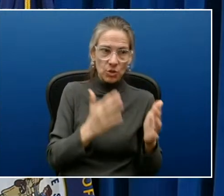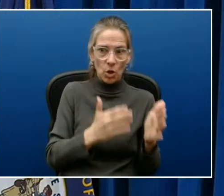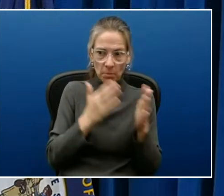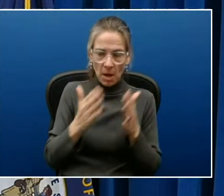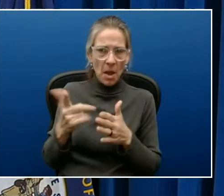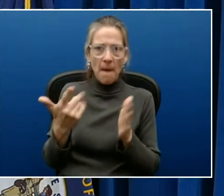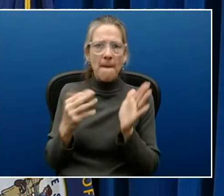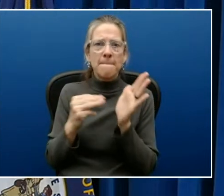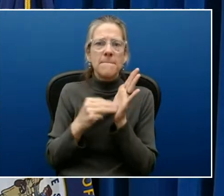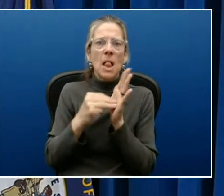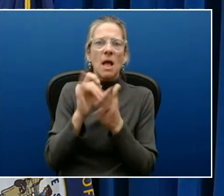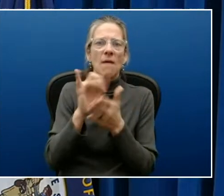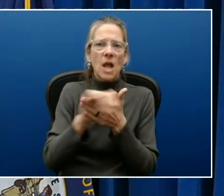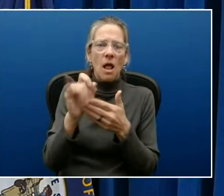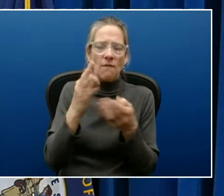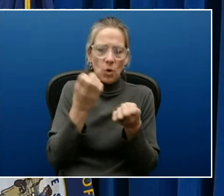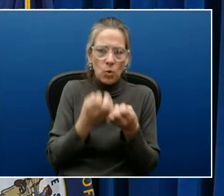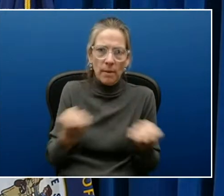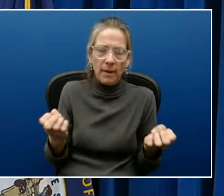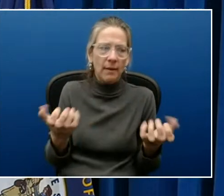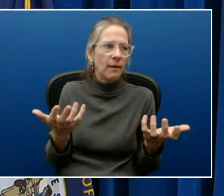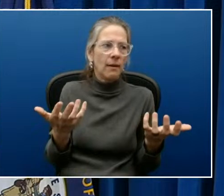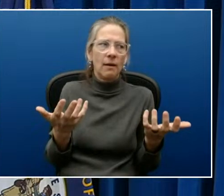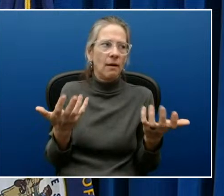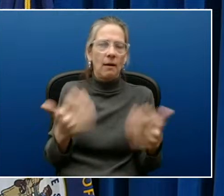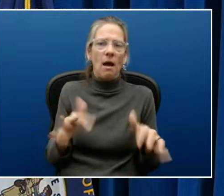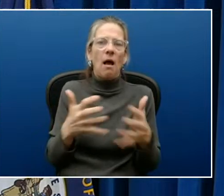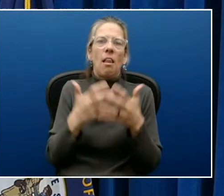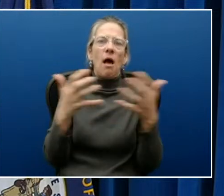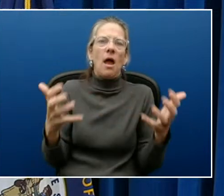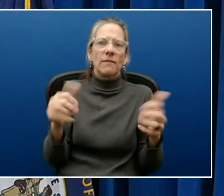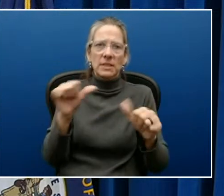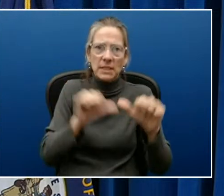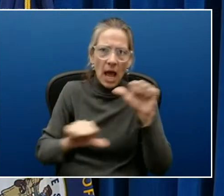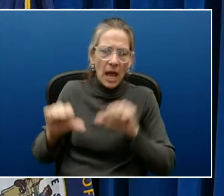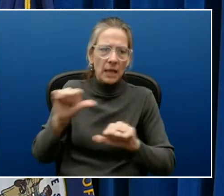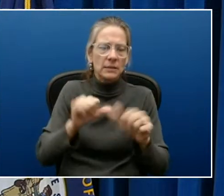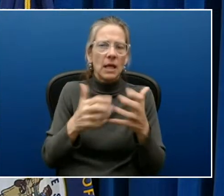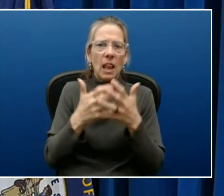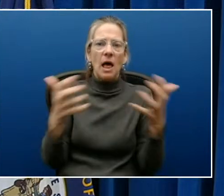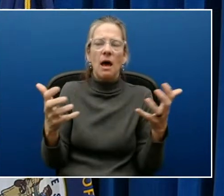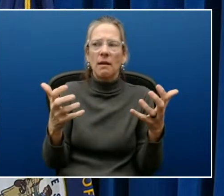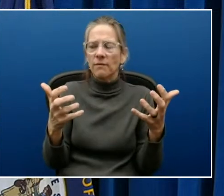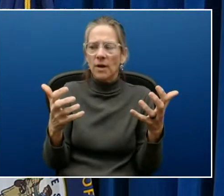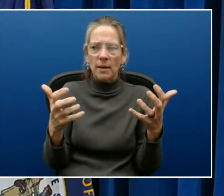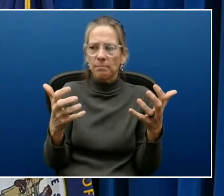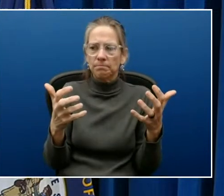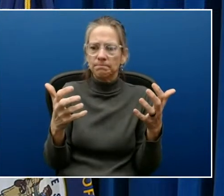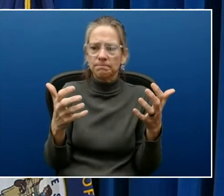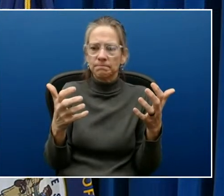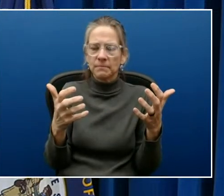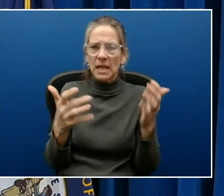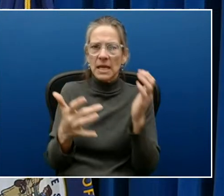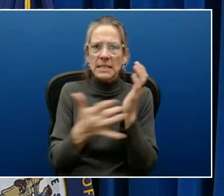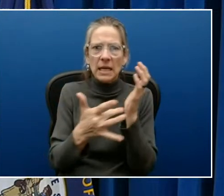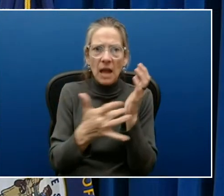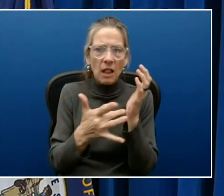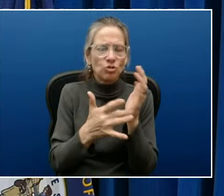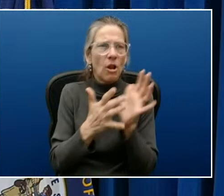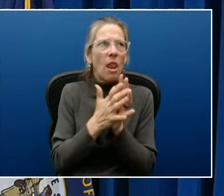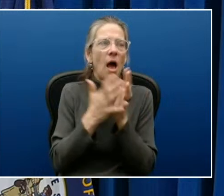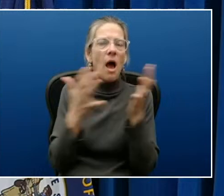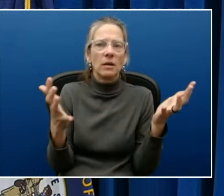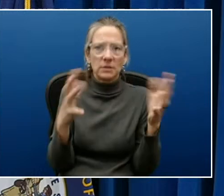dollars of equipment. It is a lot of science and a lot of technology that goes into